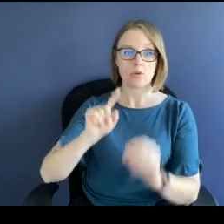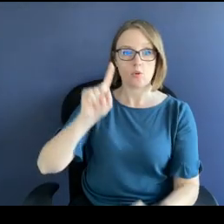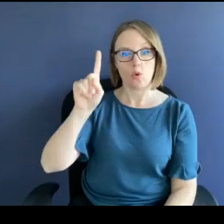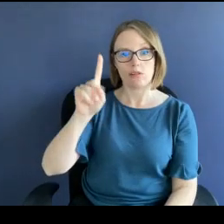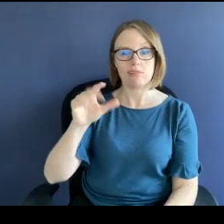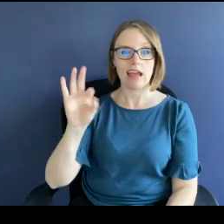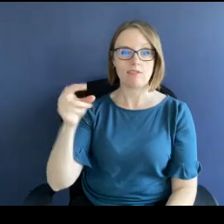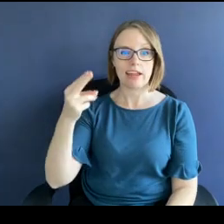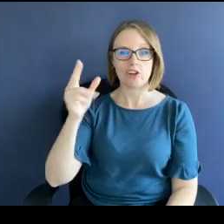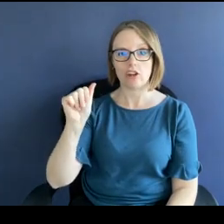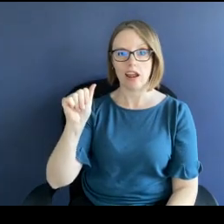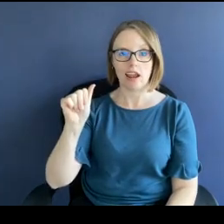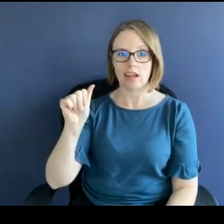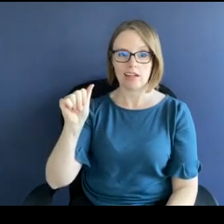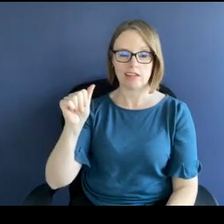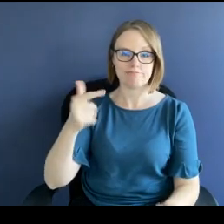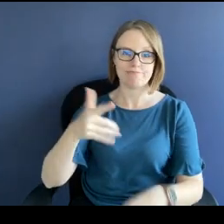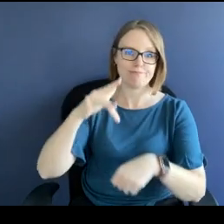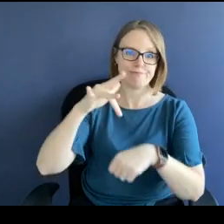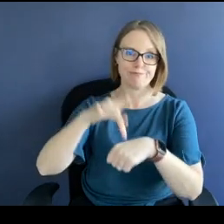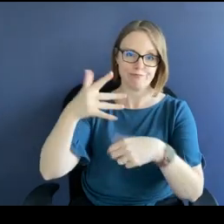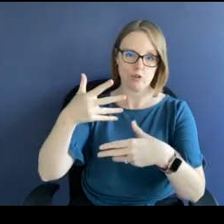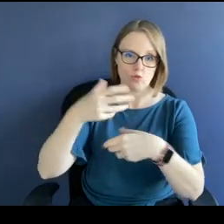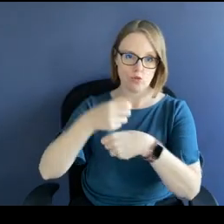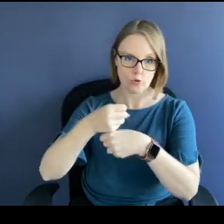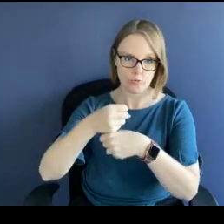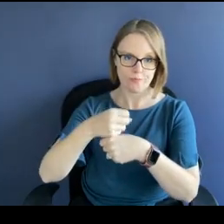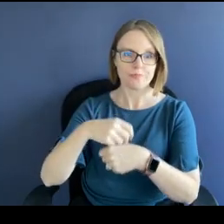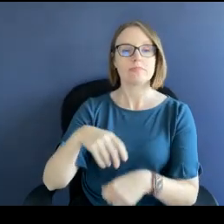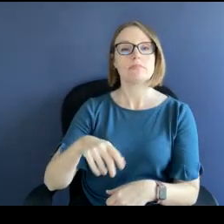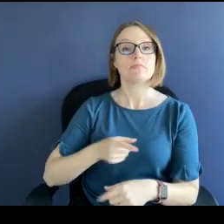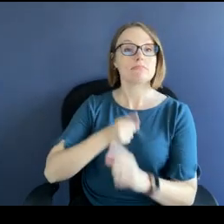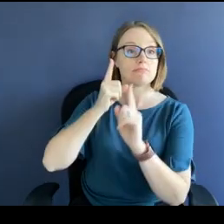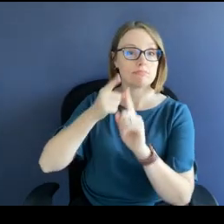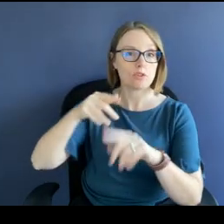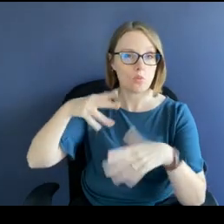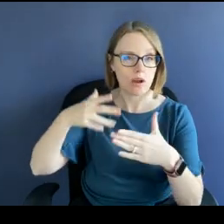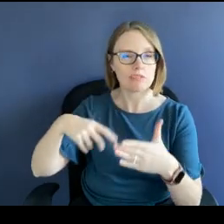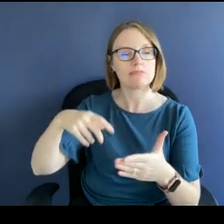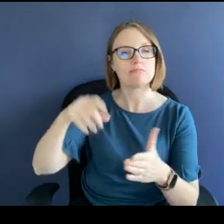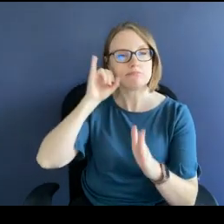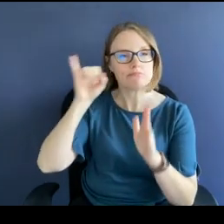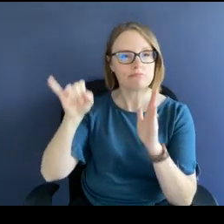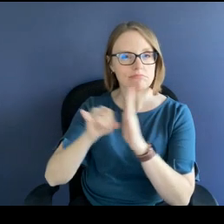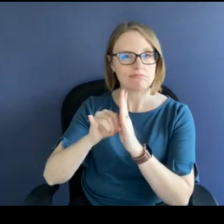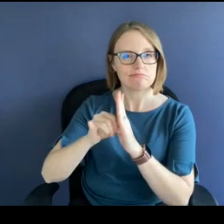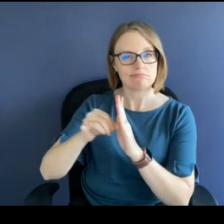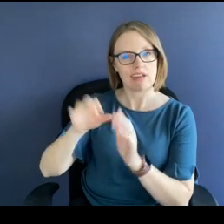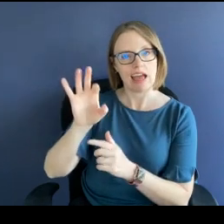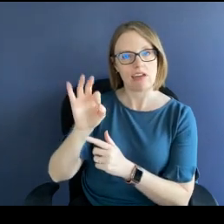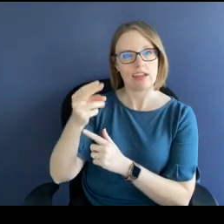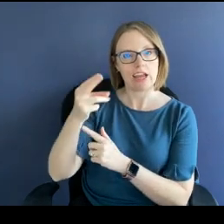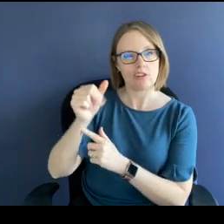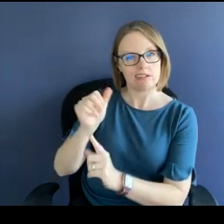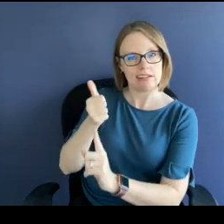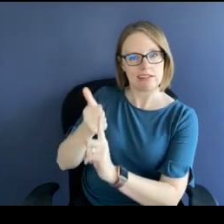Overview. ELO, identify the history and protections of the Fair Housing